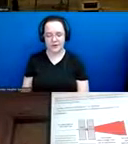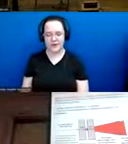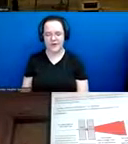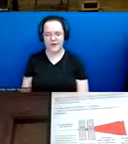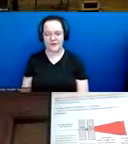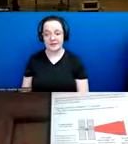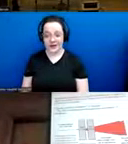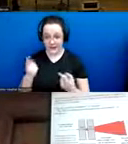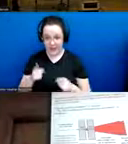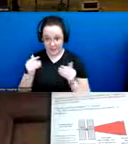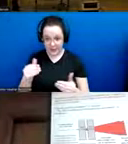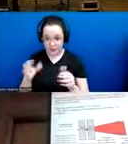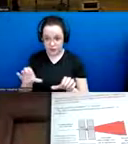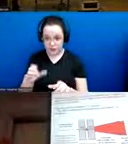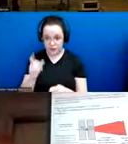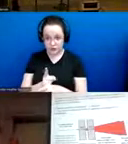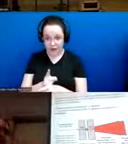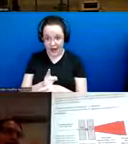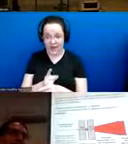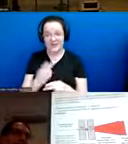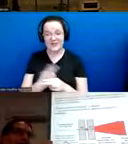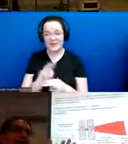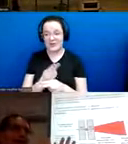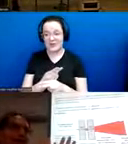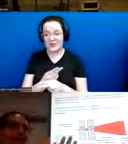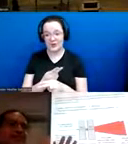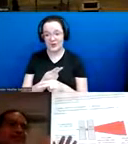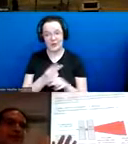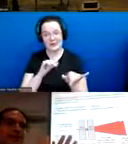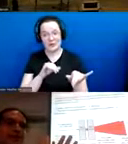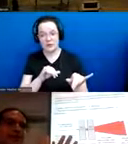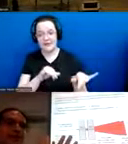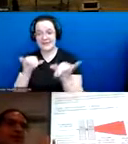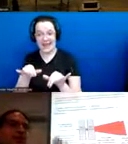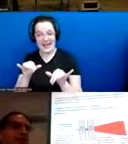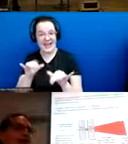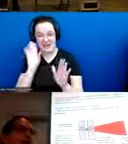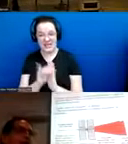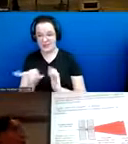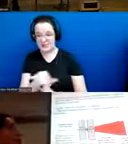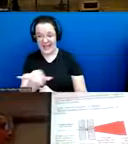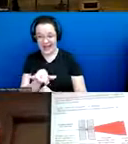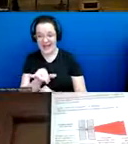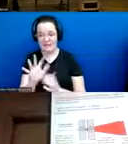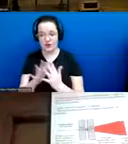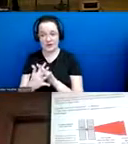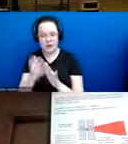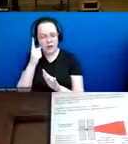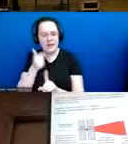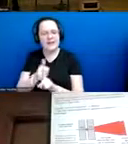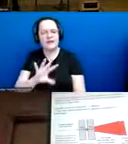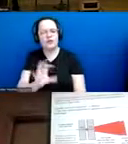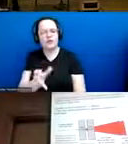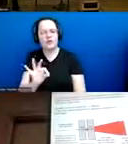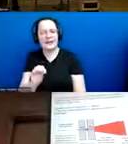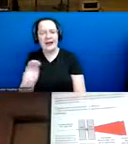this correctly, and then you use identical crystals that are rotated by 90 degrees, you can actually produce pairs of photons